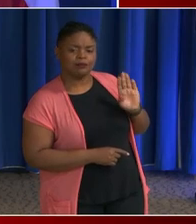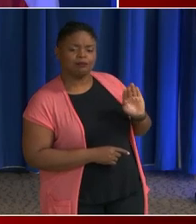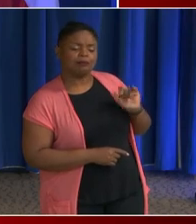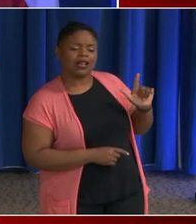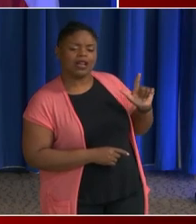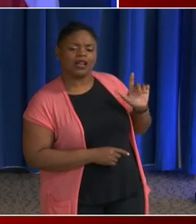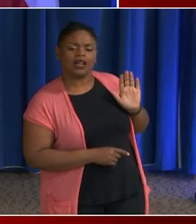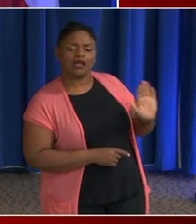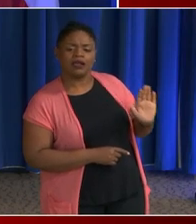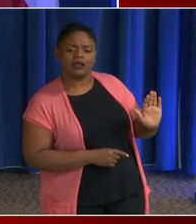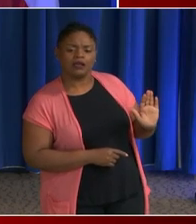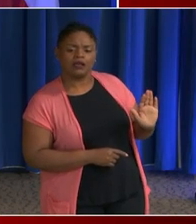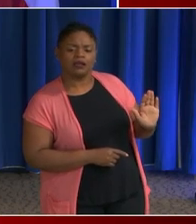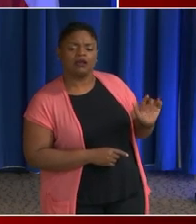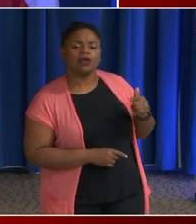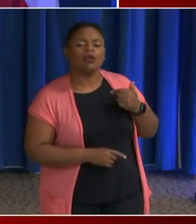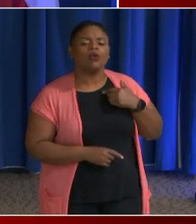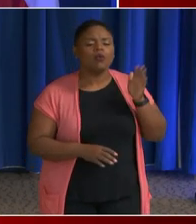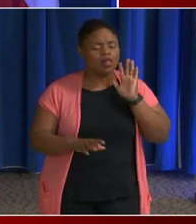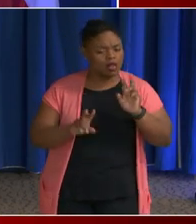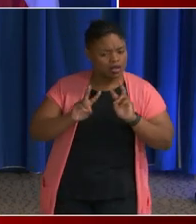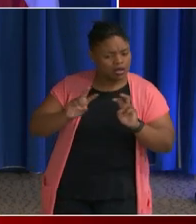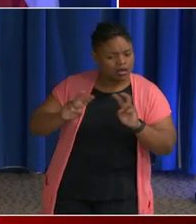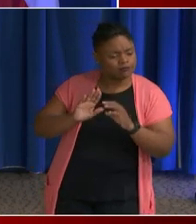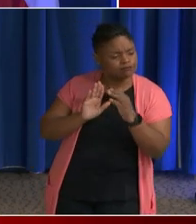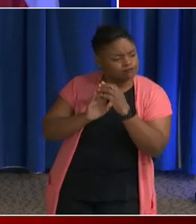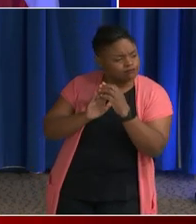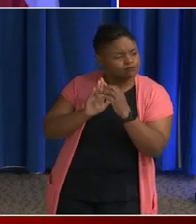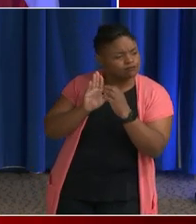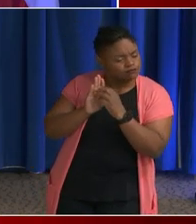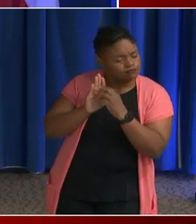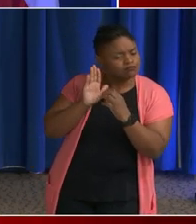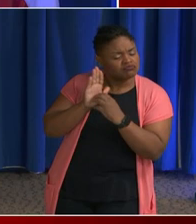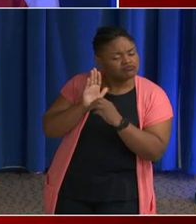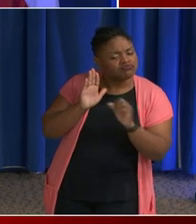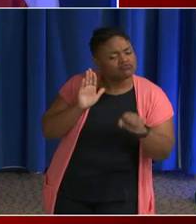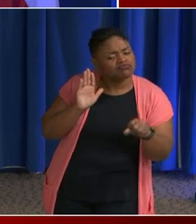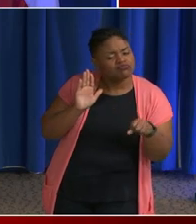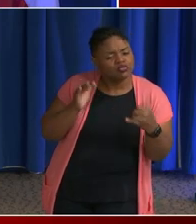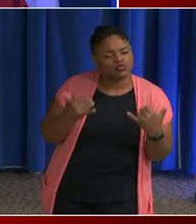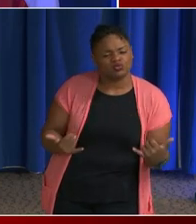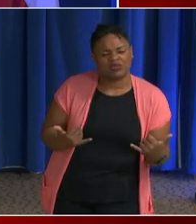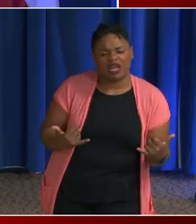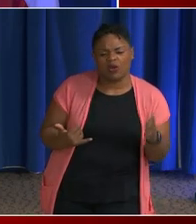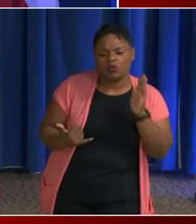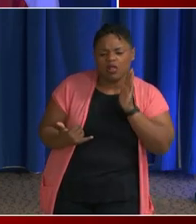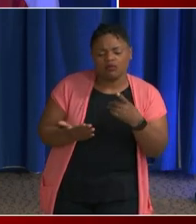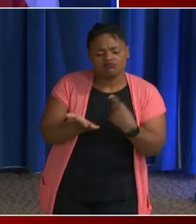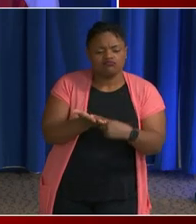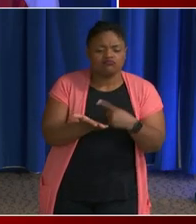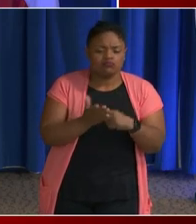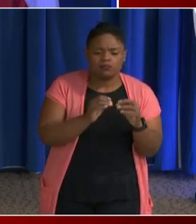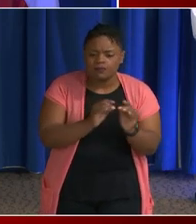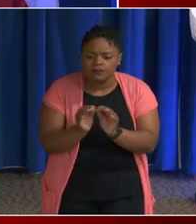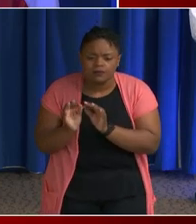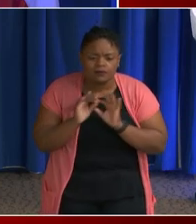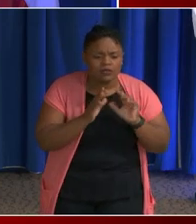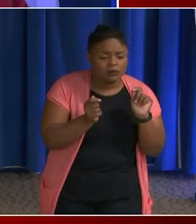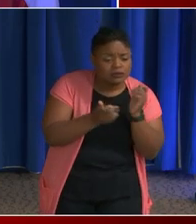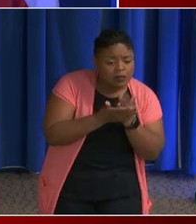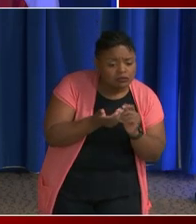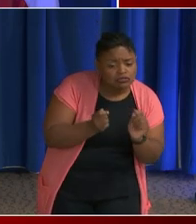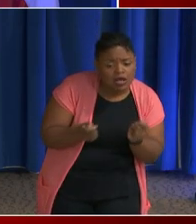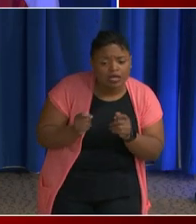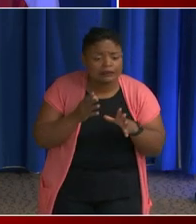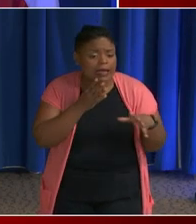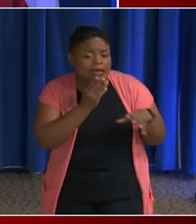going through it section by section today and discuss any changes or additions that we